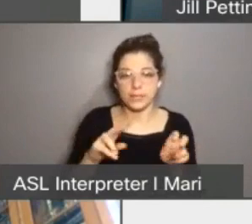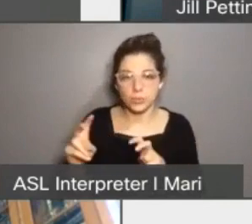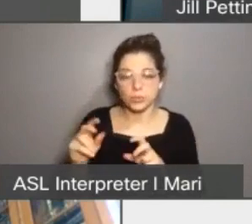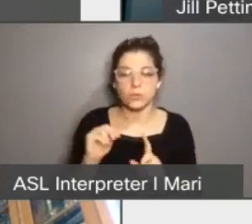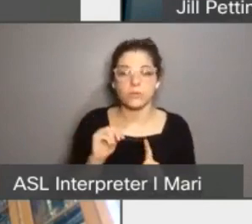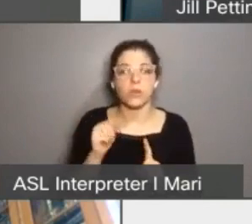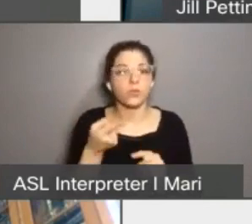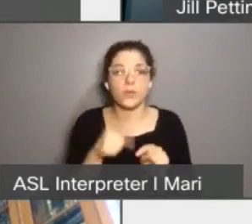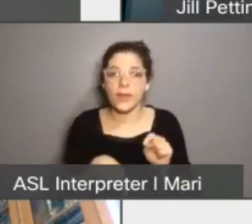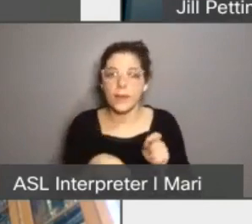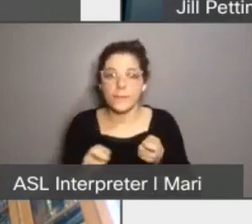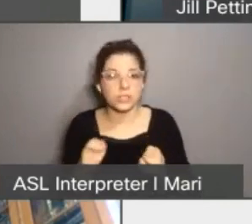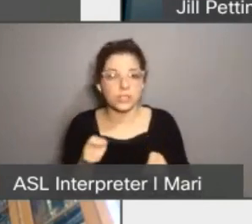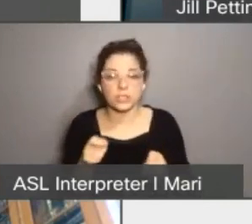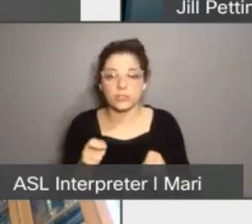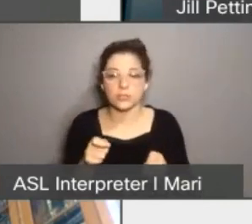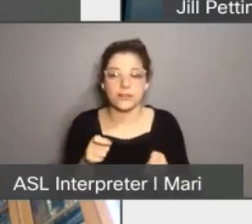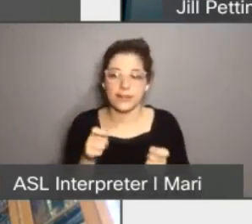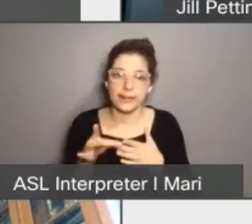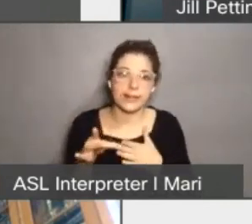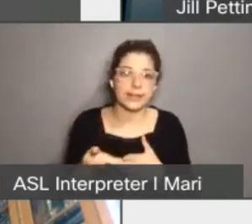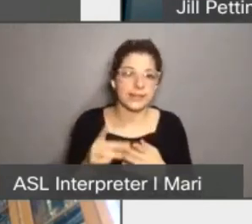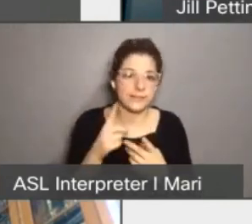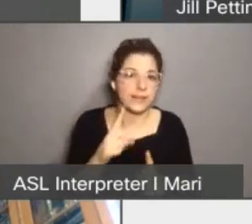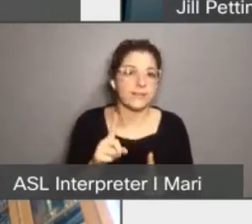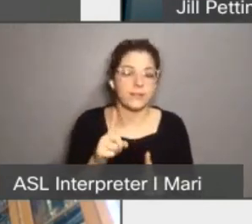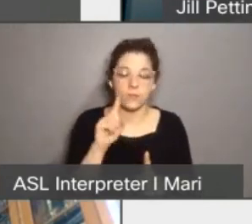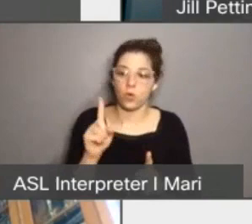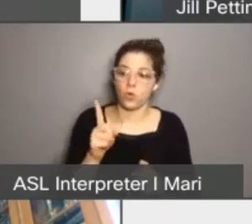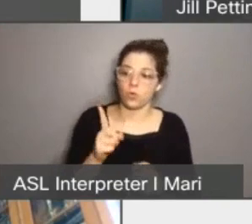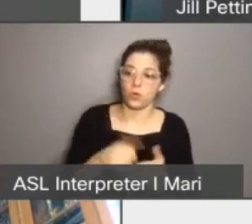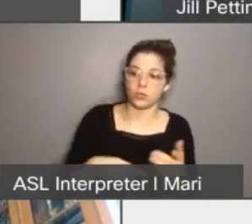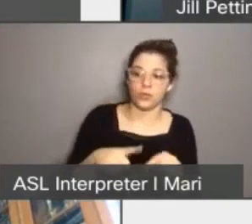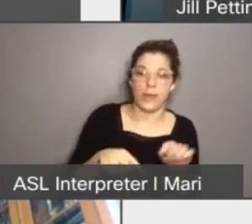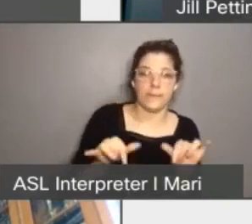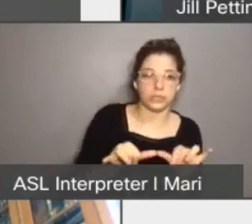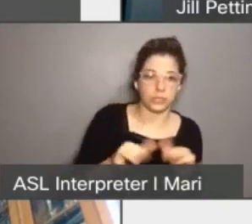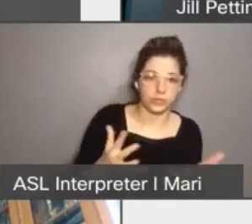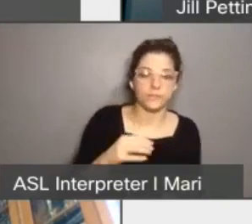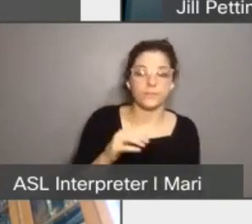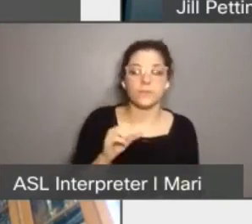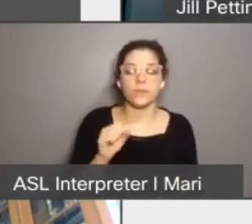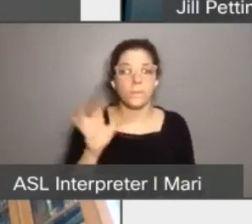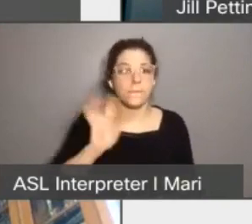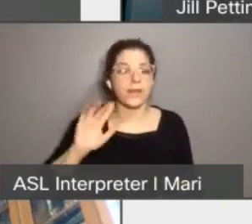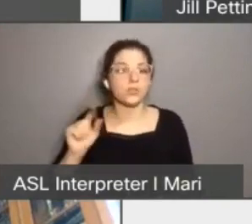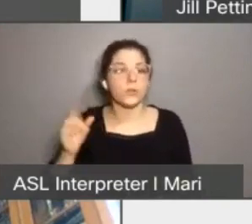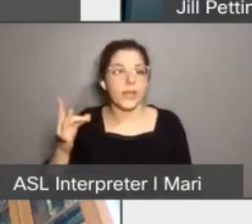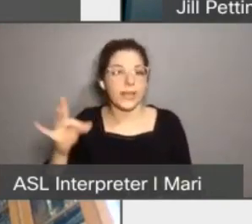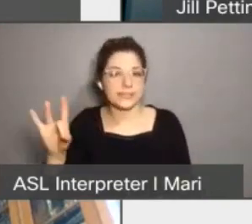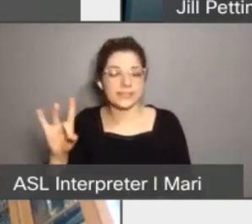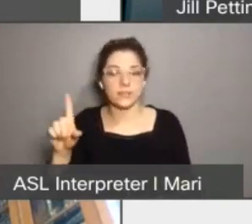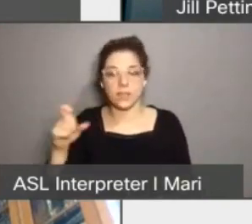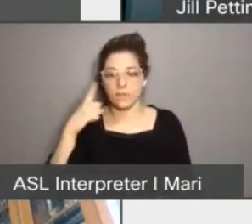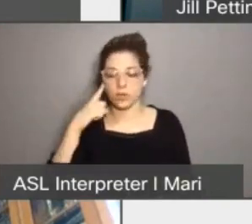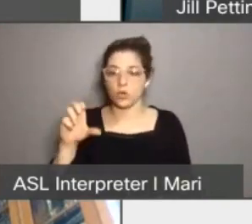you cannot manage and lead effectively for what you cannot measure. And so back in 2018, Governor